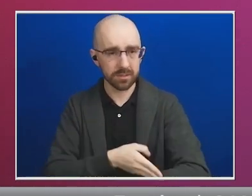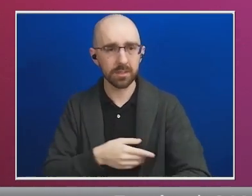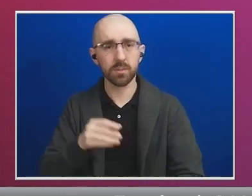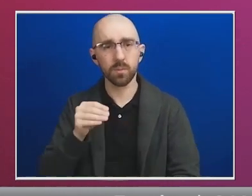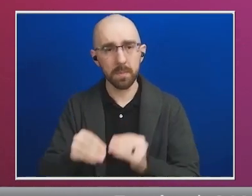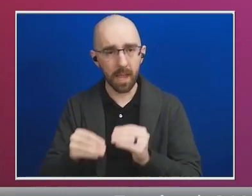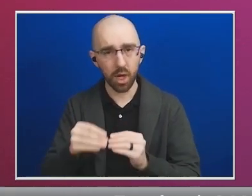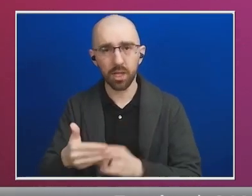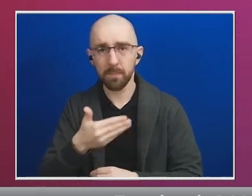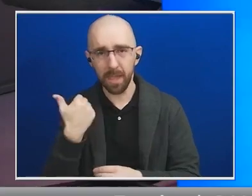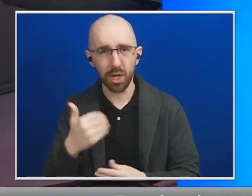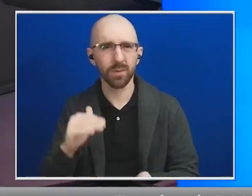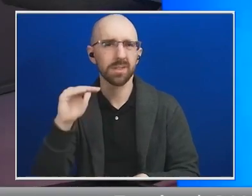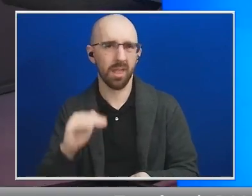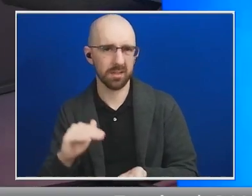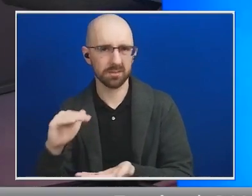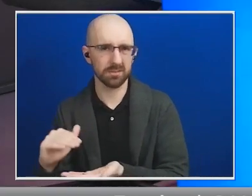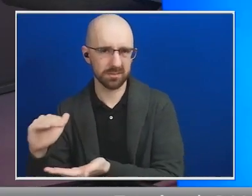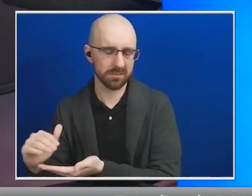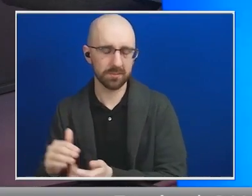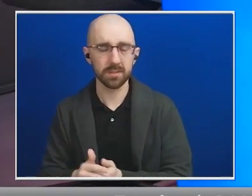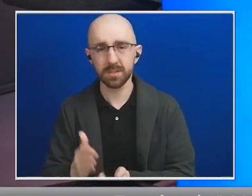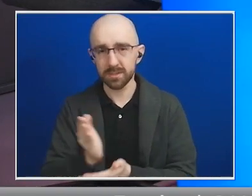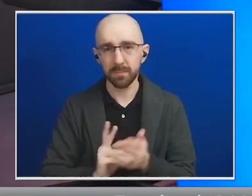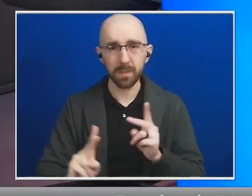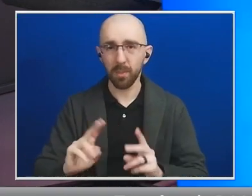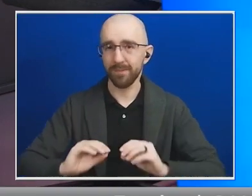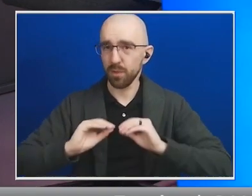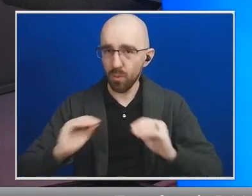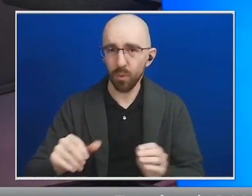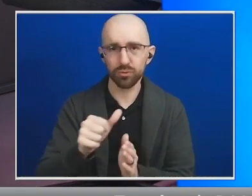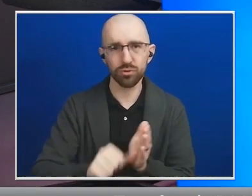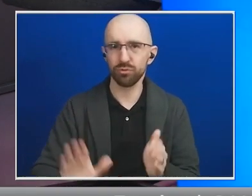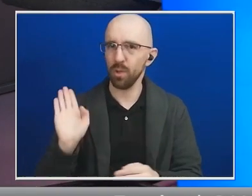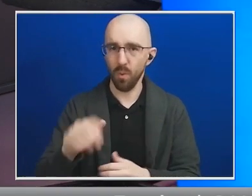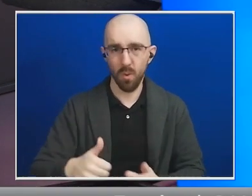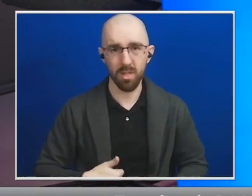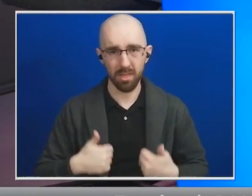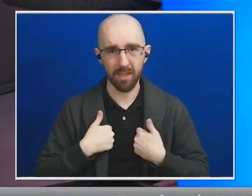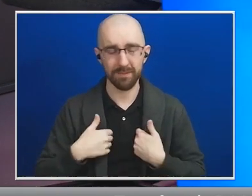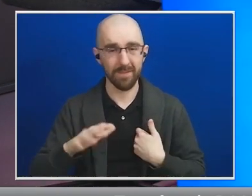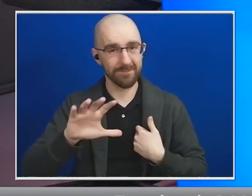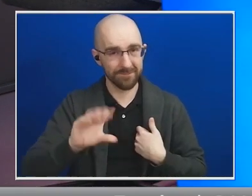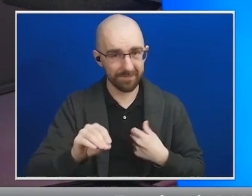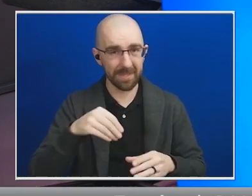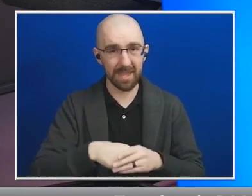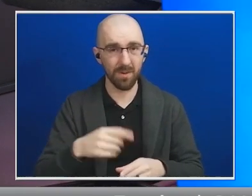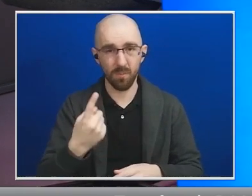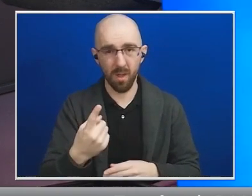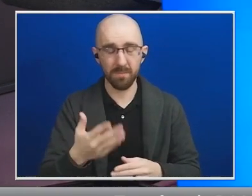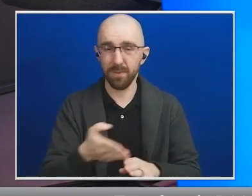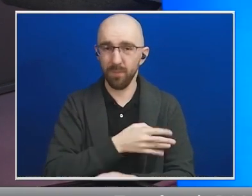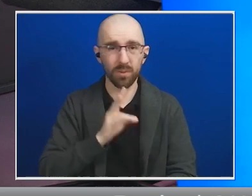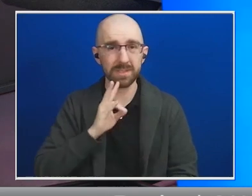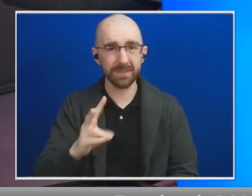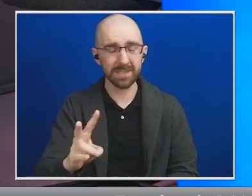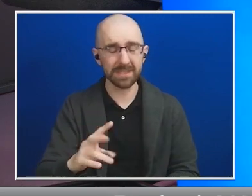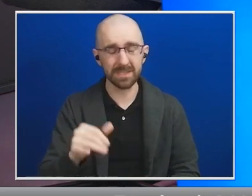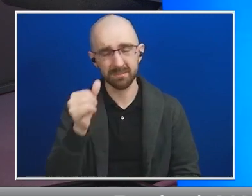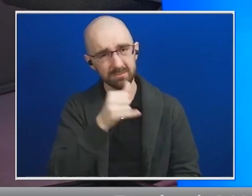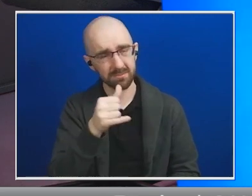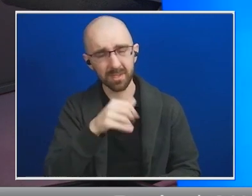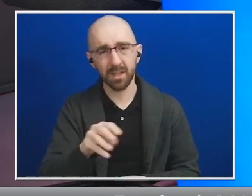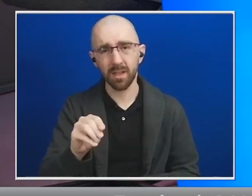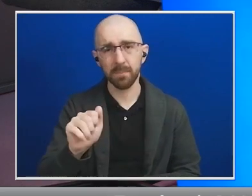and less. And some people go their whole life without a surgery, right? Let alone 50 before you're 17. Marty, as a